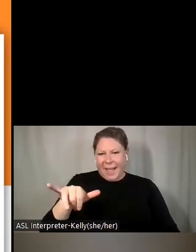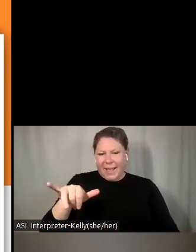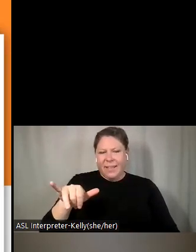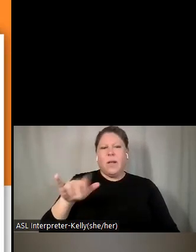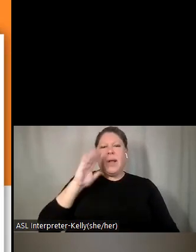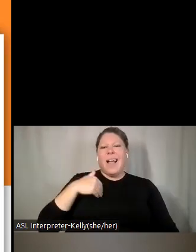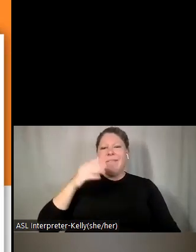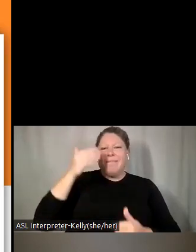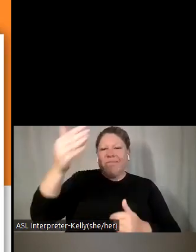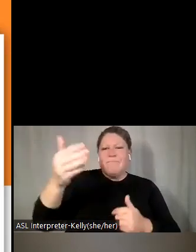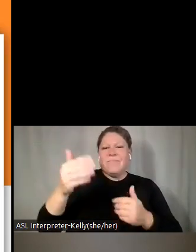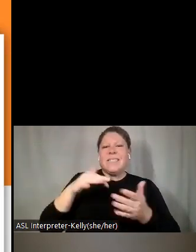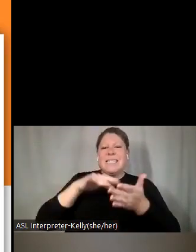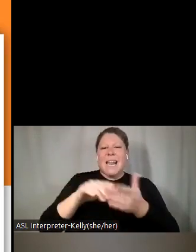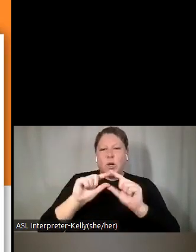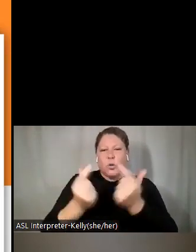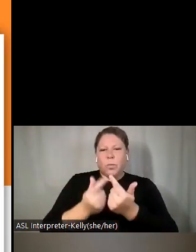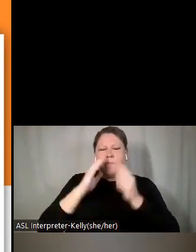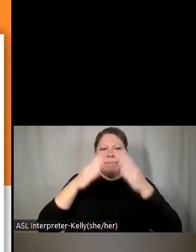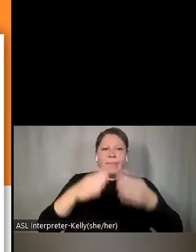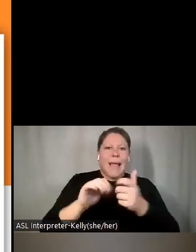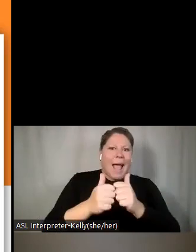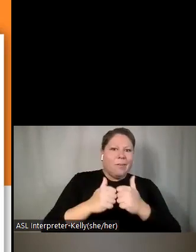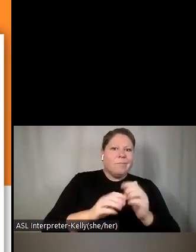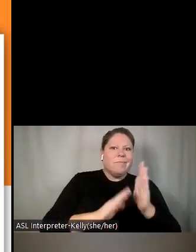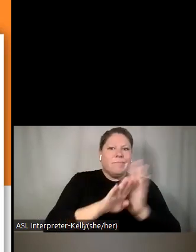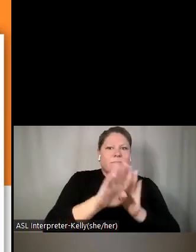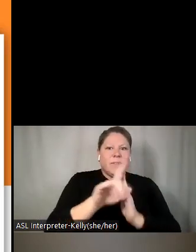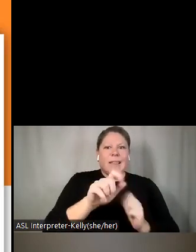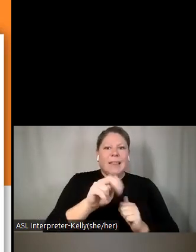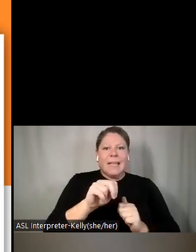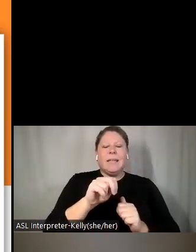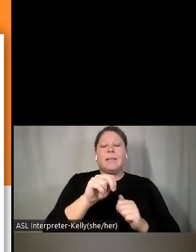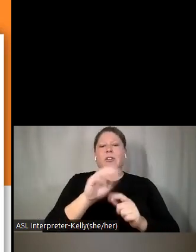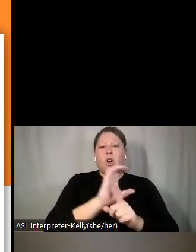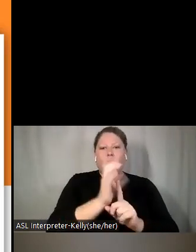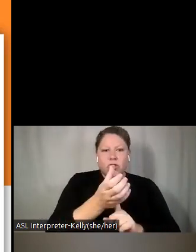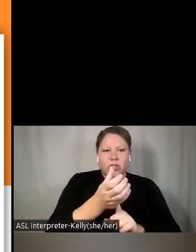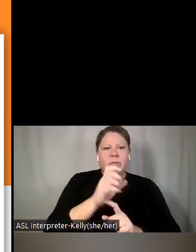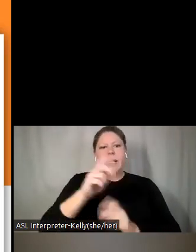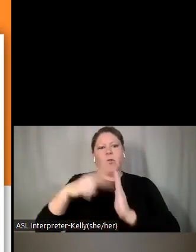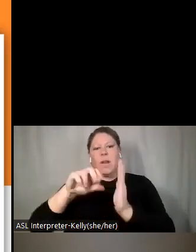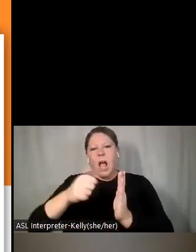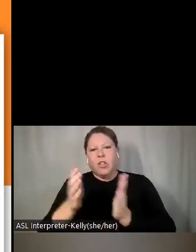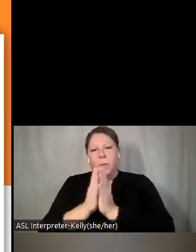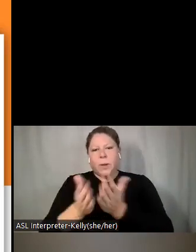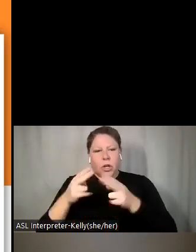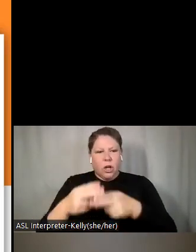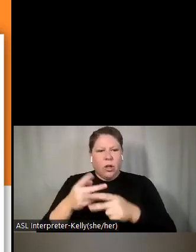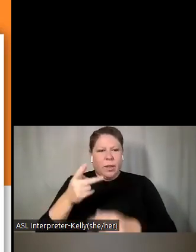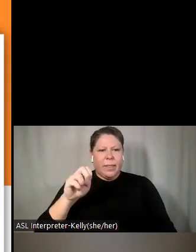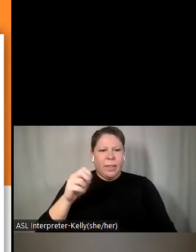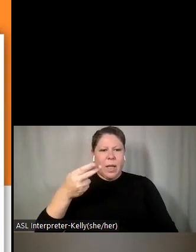focused on creating a lean culture and humble inquiry, pictured here by Edgar Schein. We've also set up a